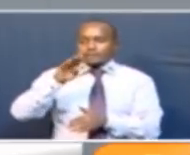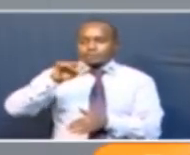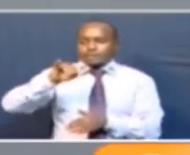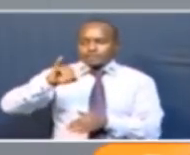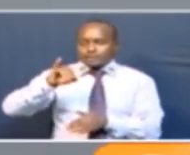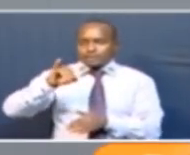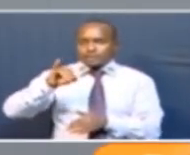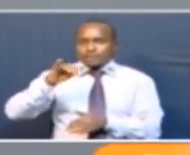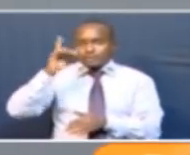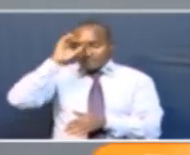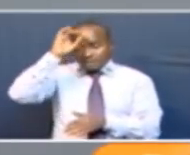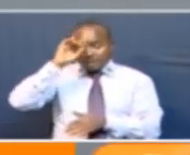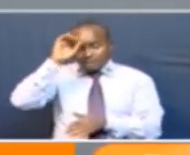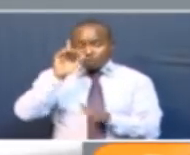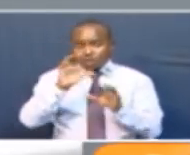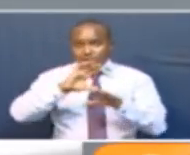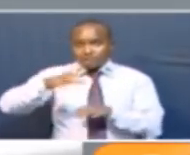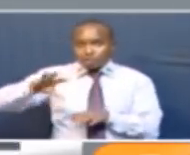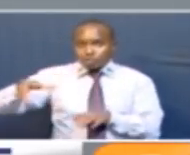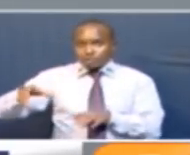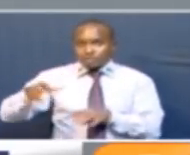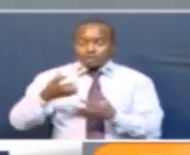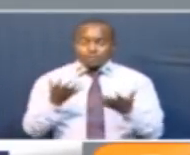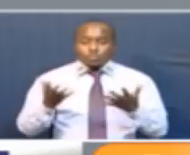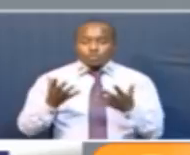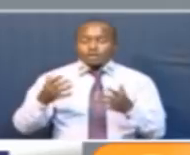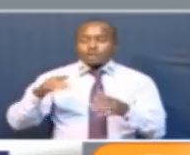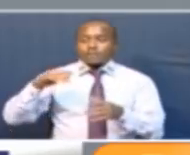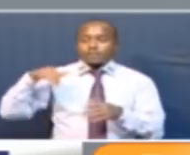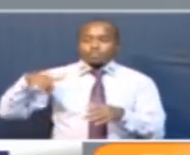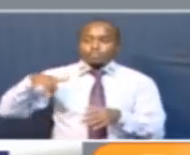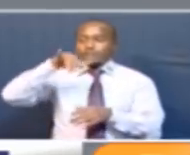County, where the plane is believed to have gone down last evening in bad weather.